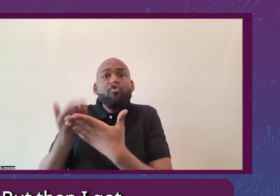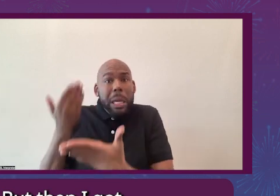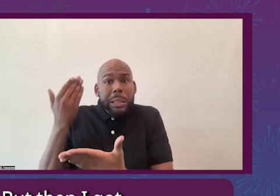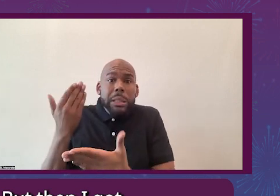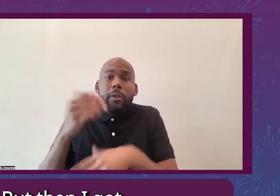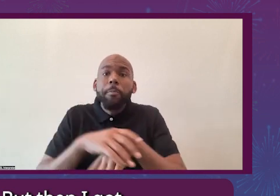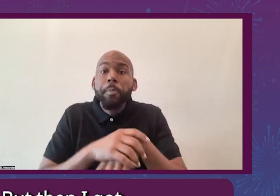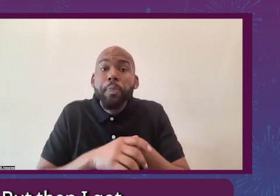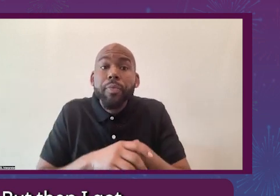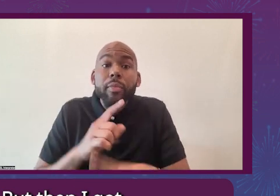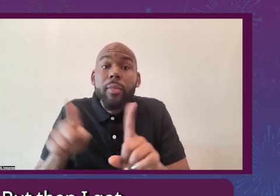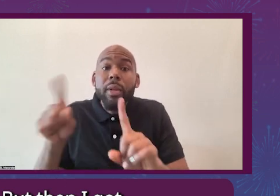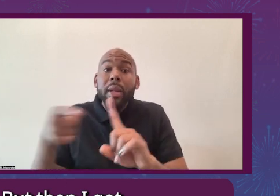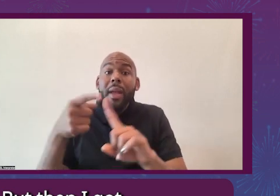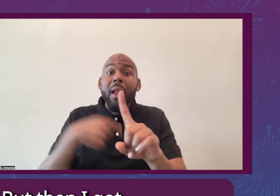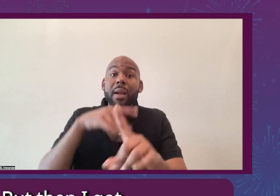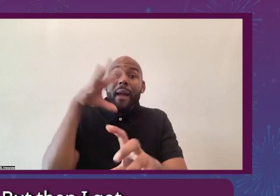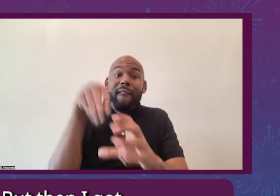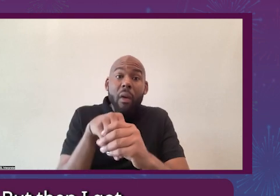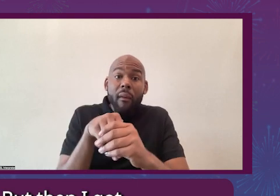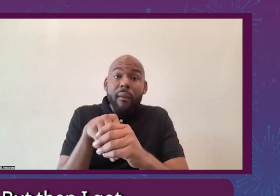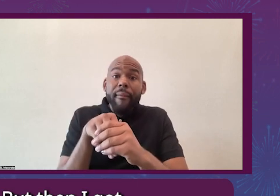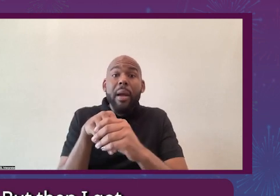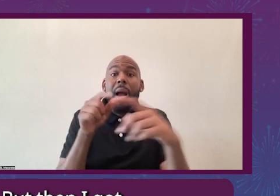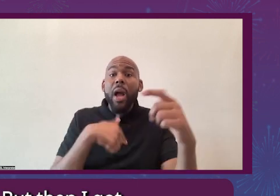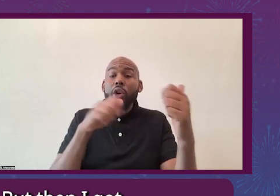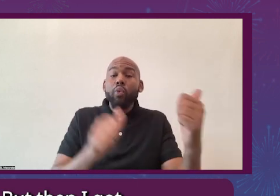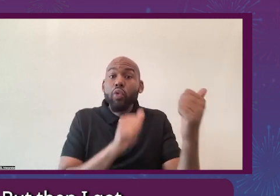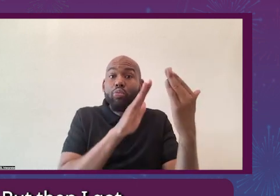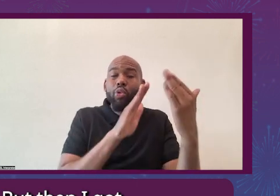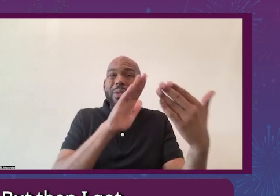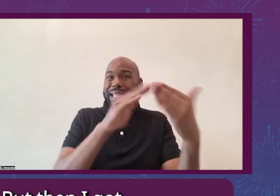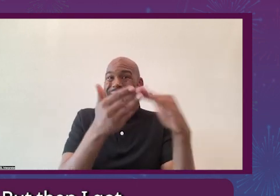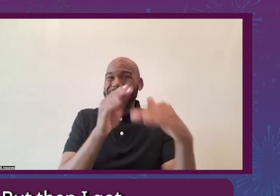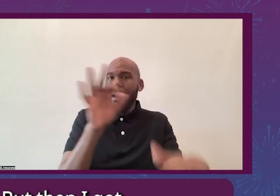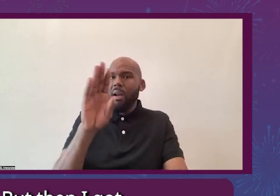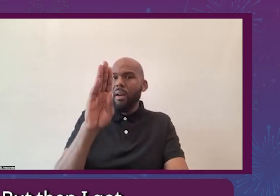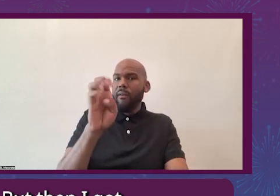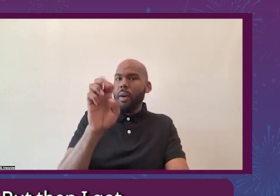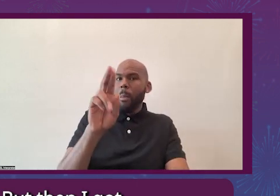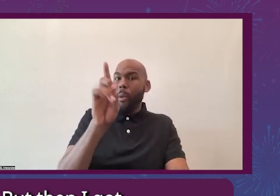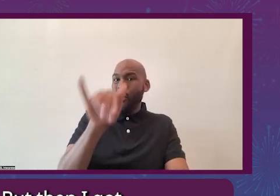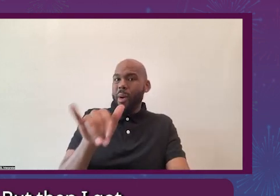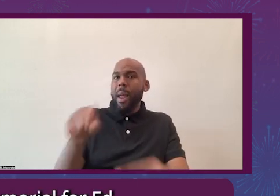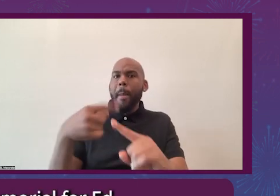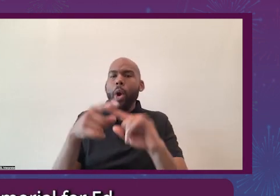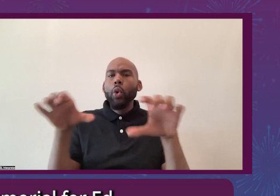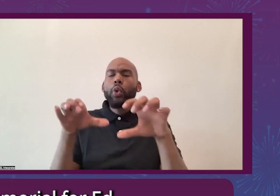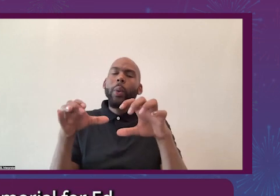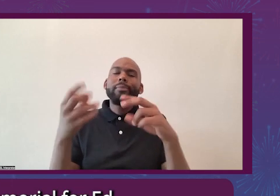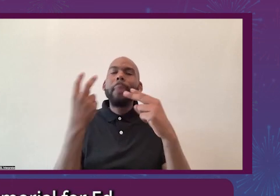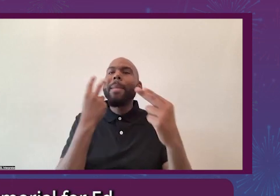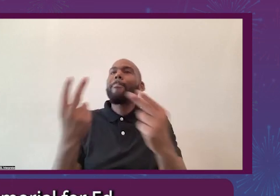do the fundraising. But then I got involved. I was approached by the city of Berkeley